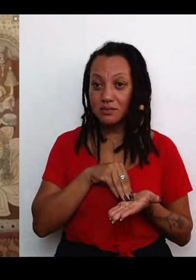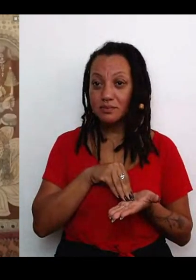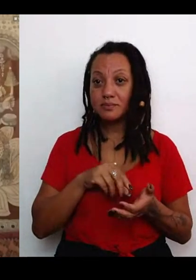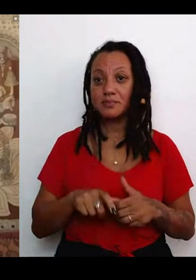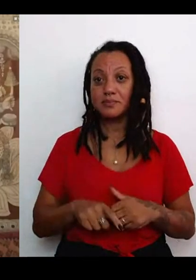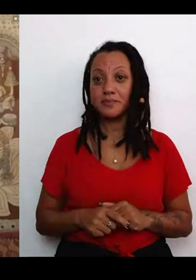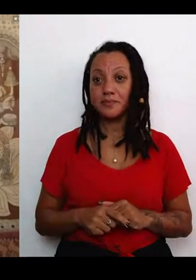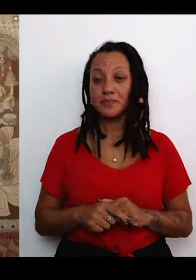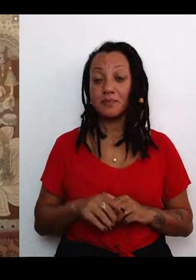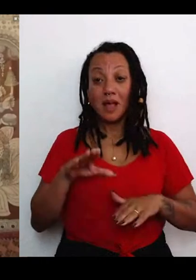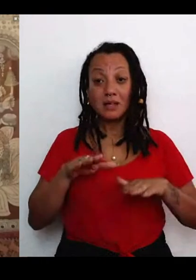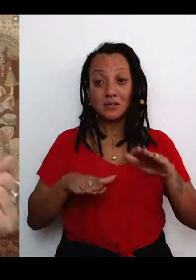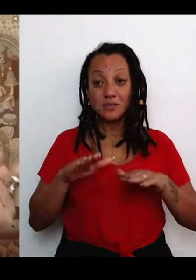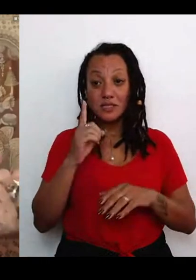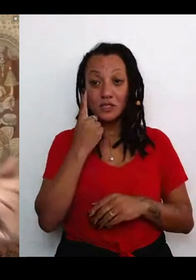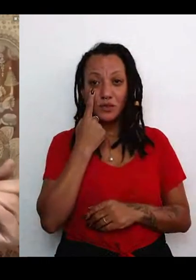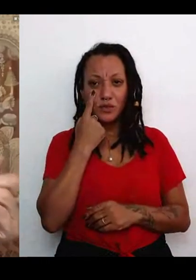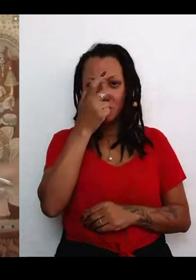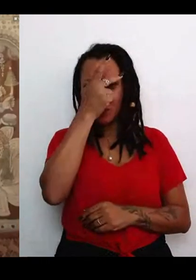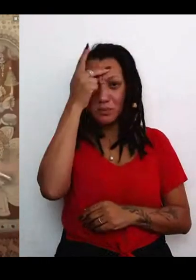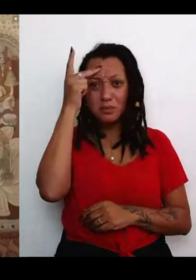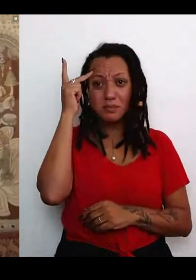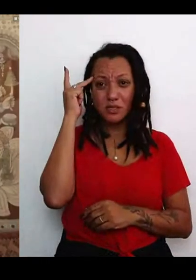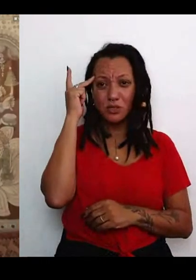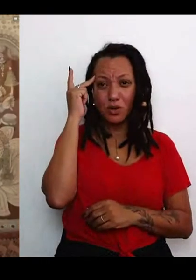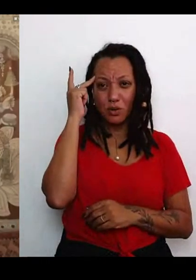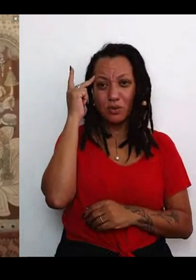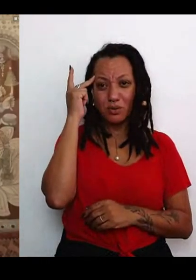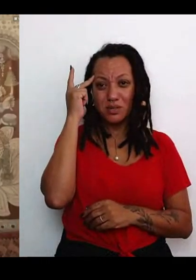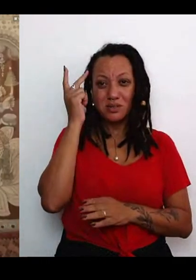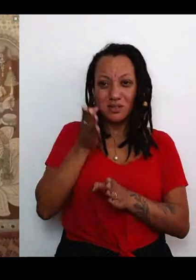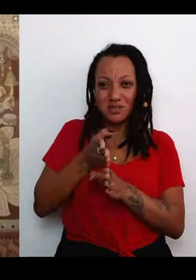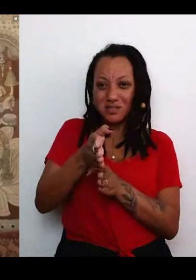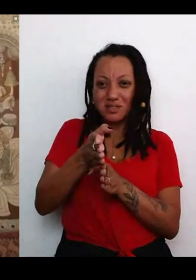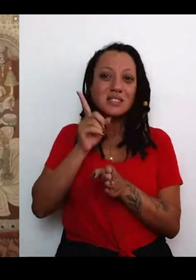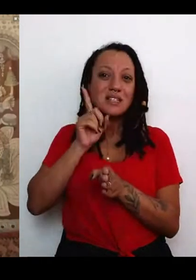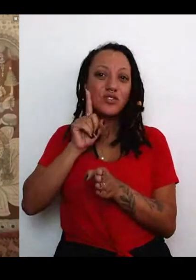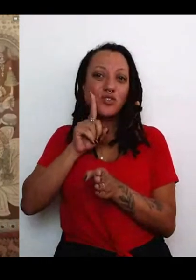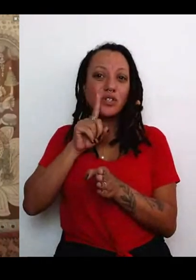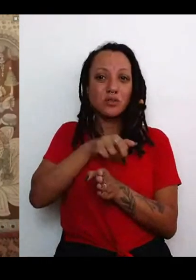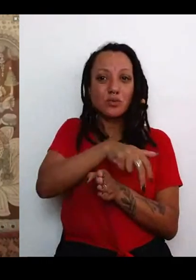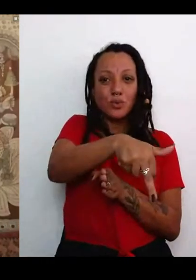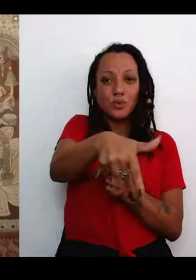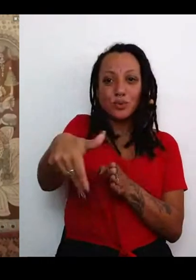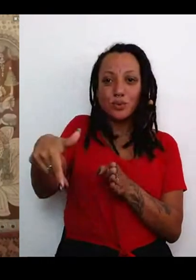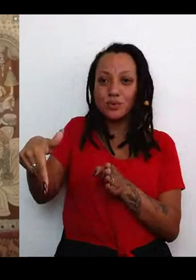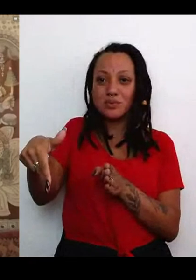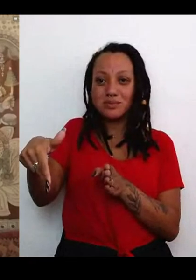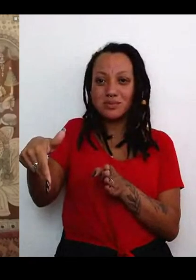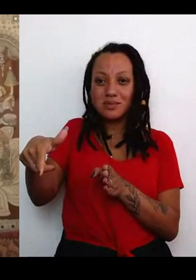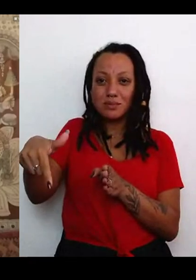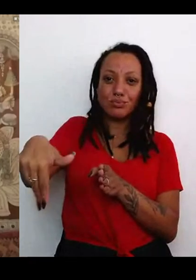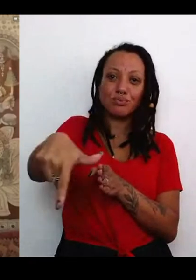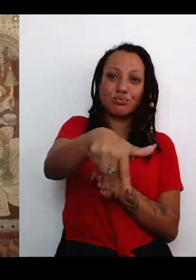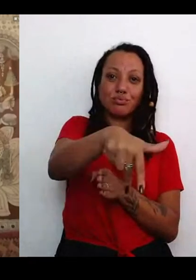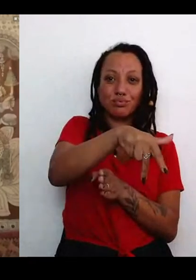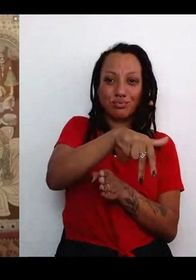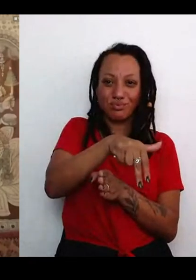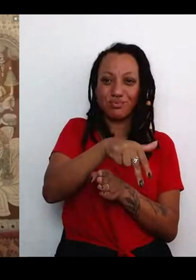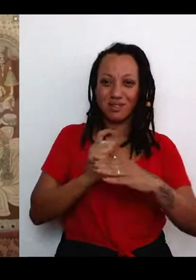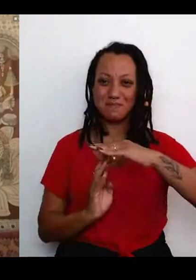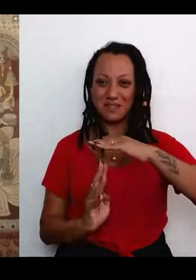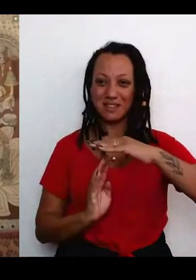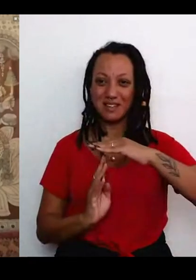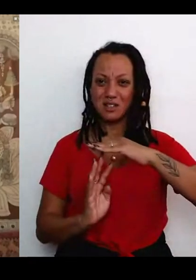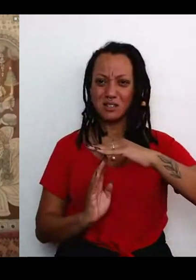I look at what made their life unviable and their own lands and it's an economy of greed an economy of